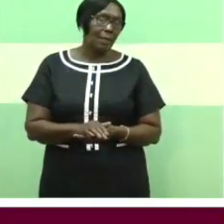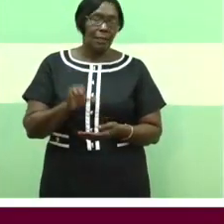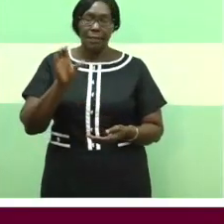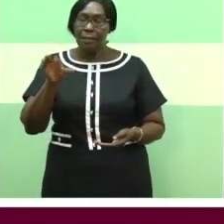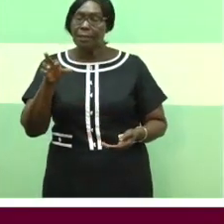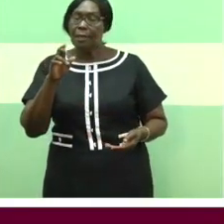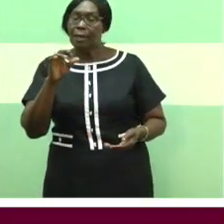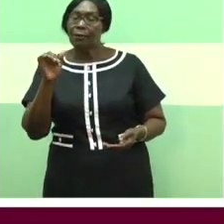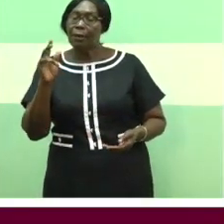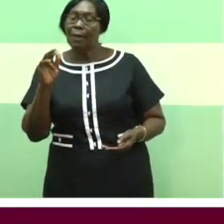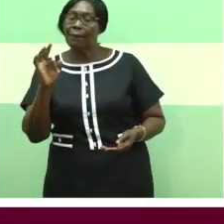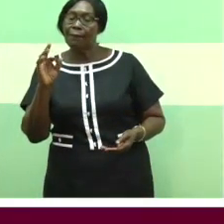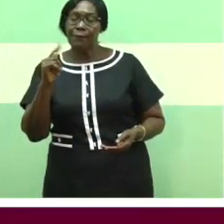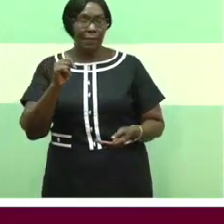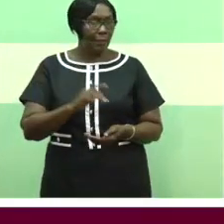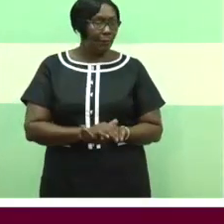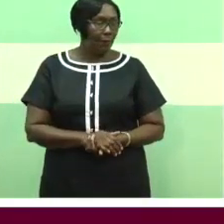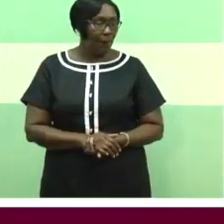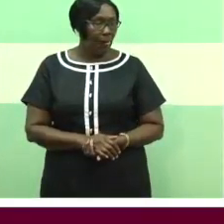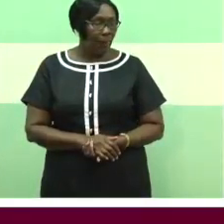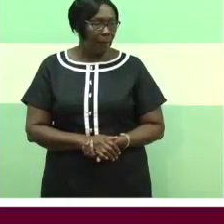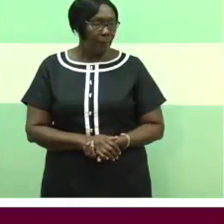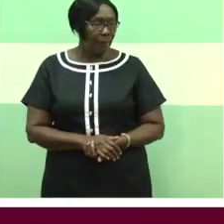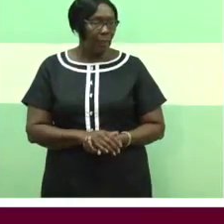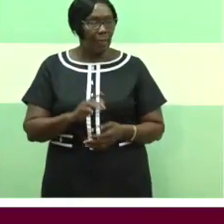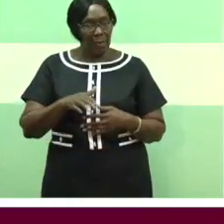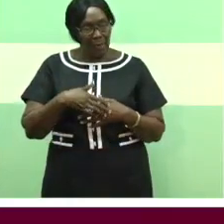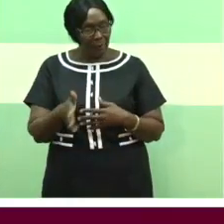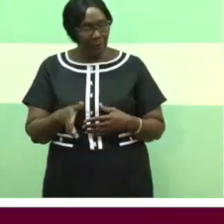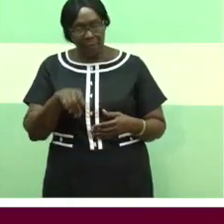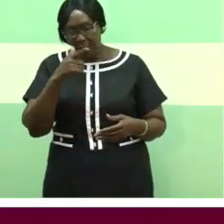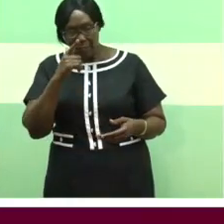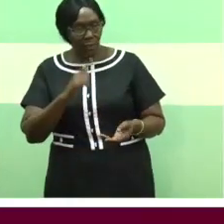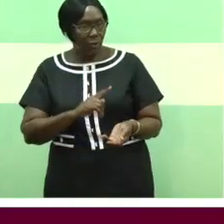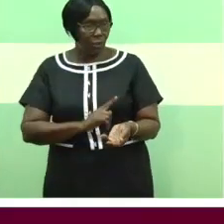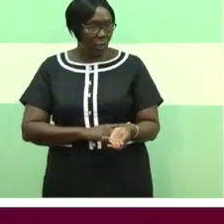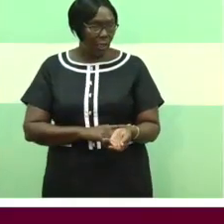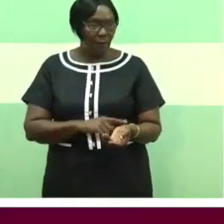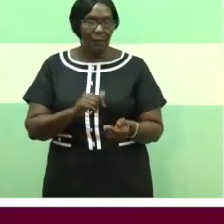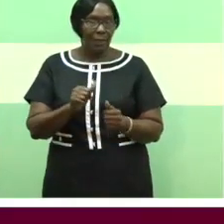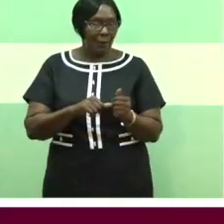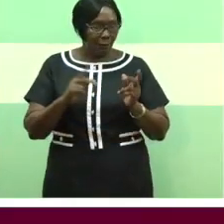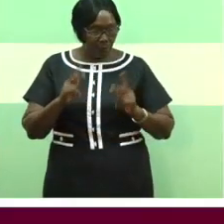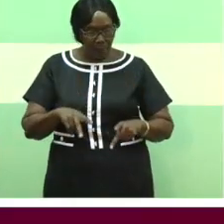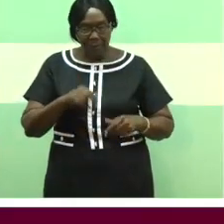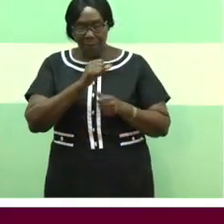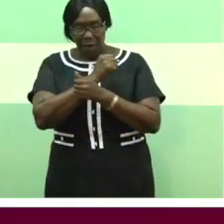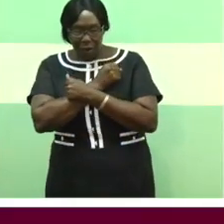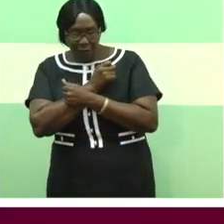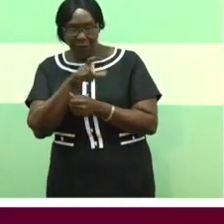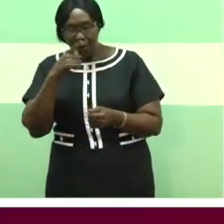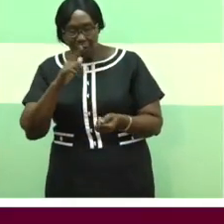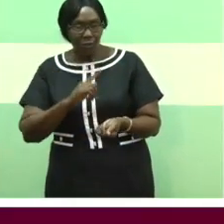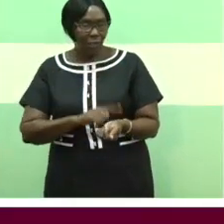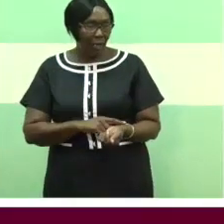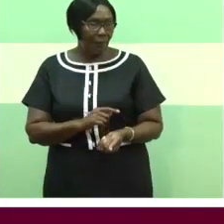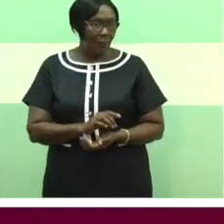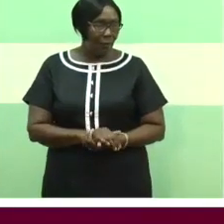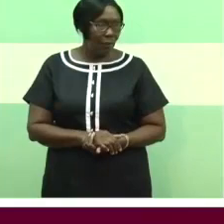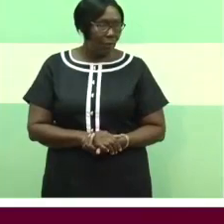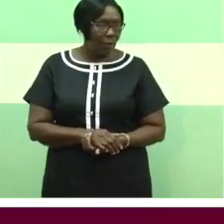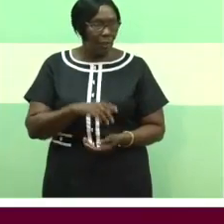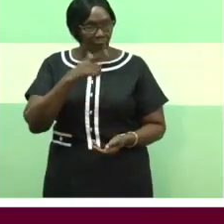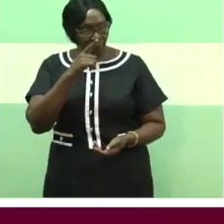craft, you have your art here. And after that, it's lunchtime. Everybody loves to have lunch. So you